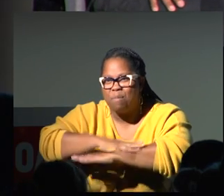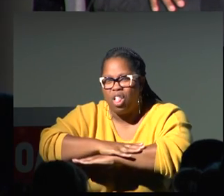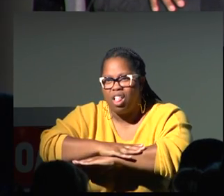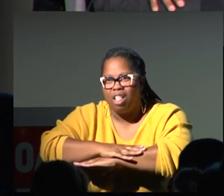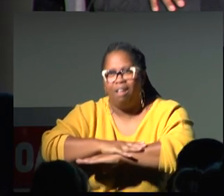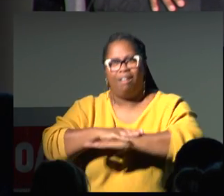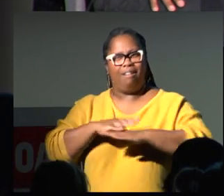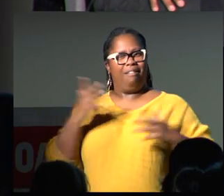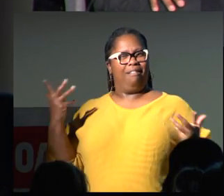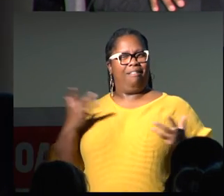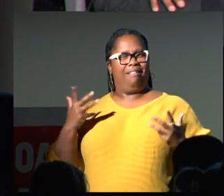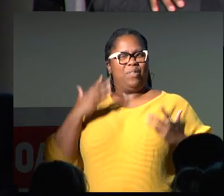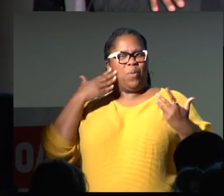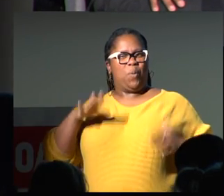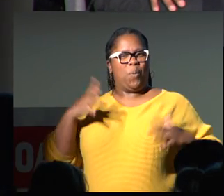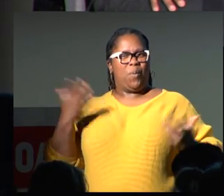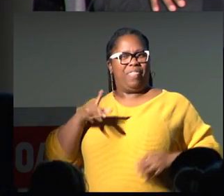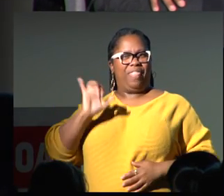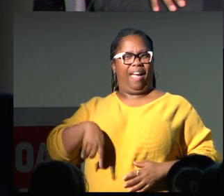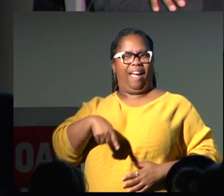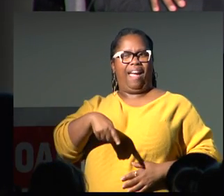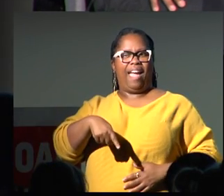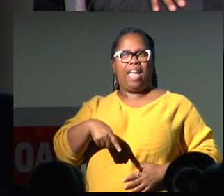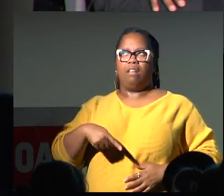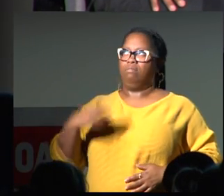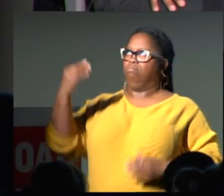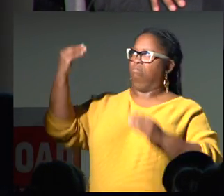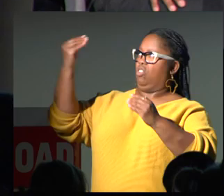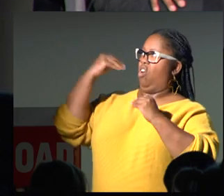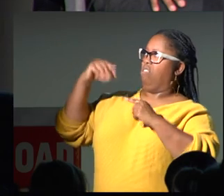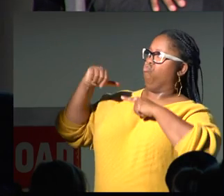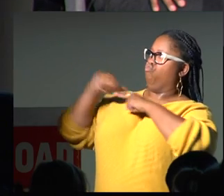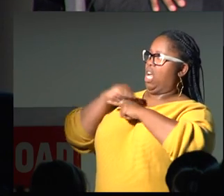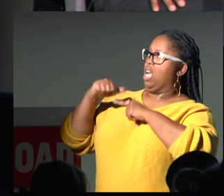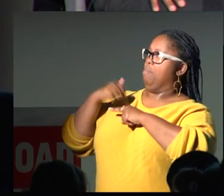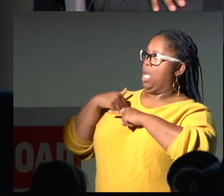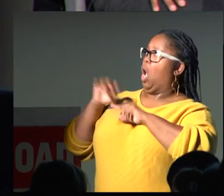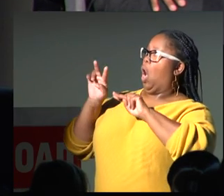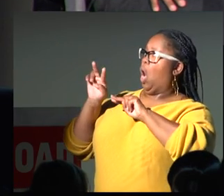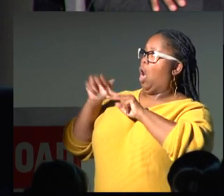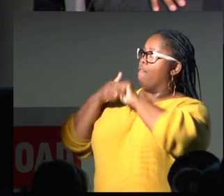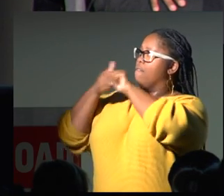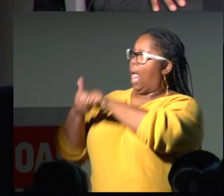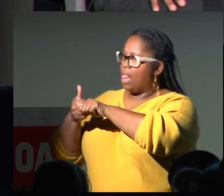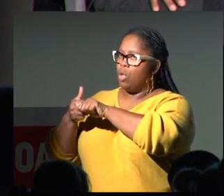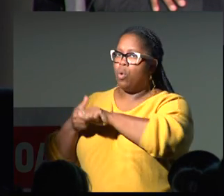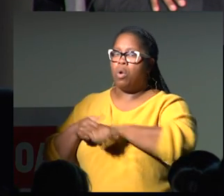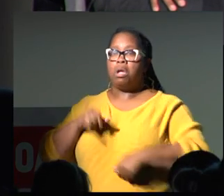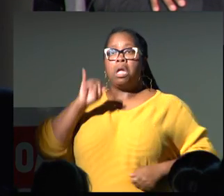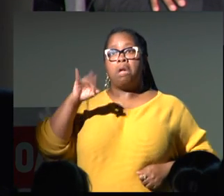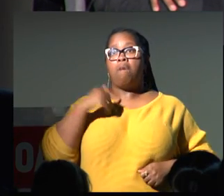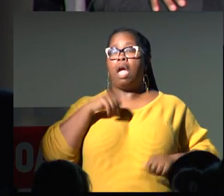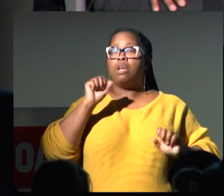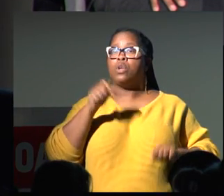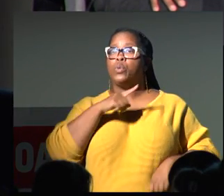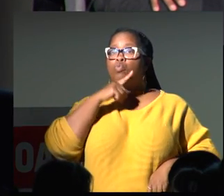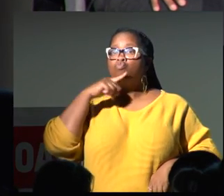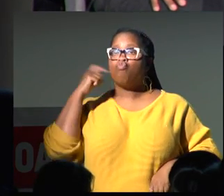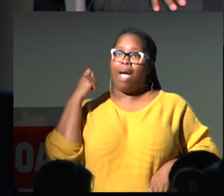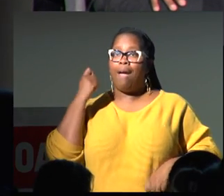is we don't know what this is. All we know is what we've been conditioned to call it. Right. So I figure if I could put dry materials